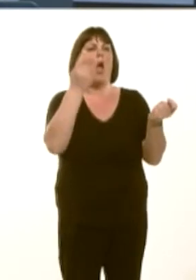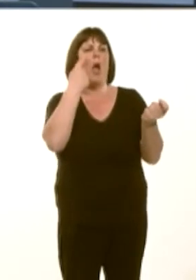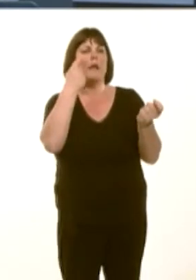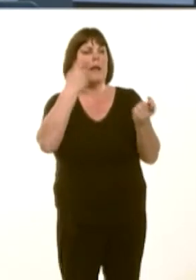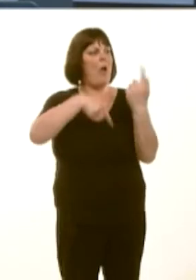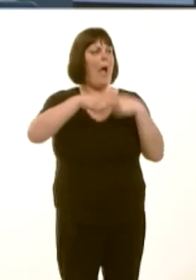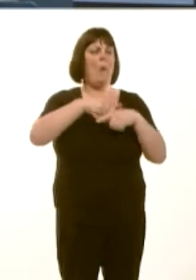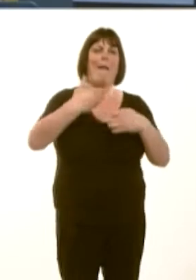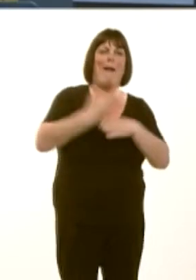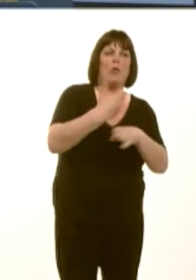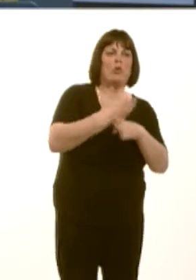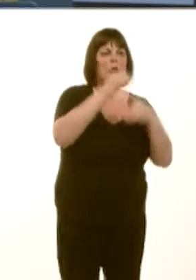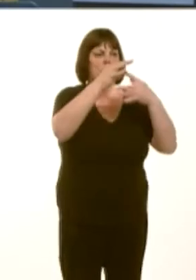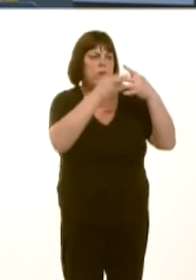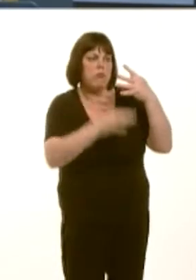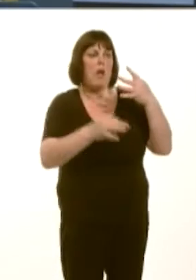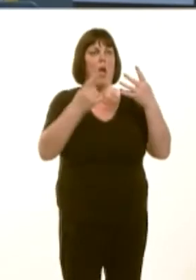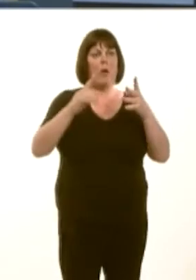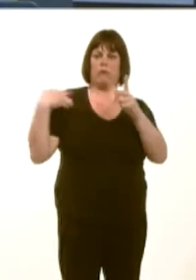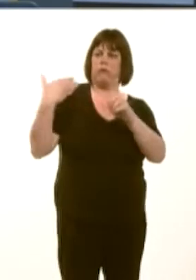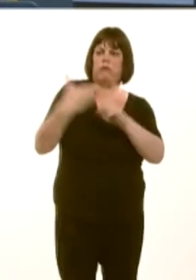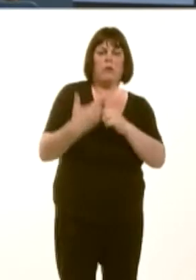taking and progress that has been demonstrated so far.